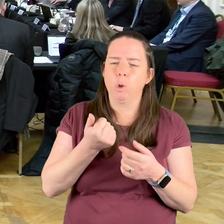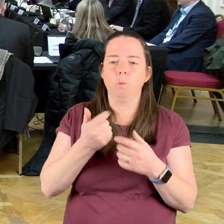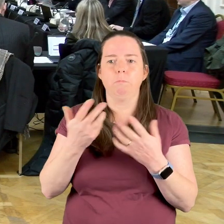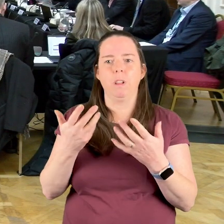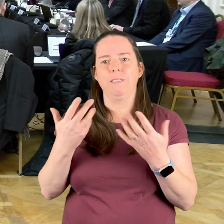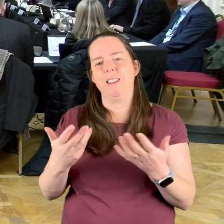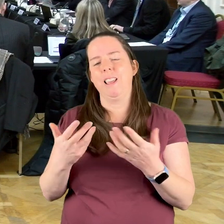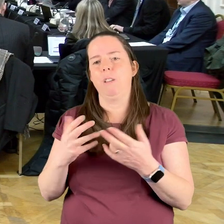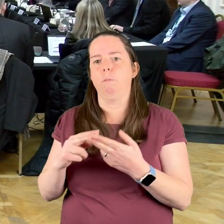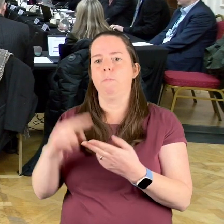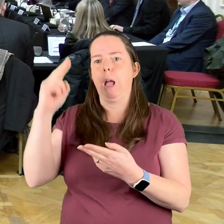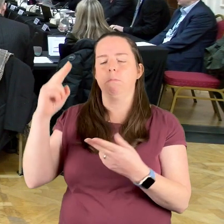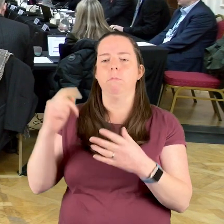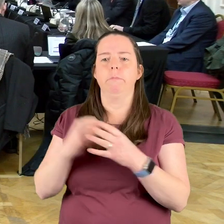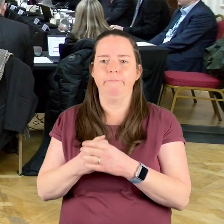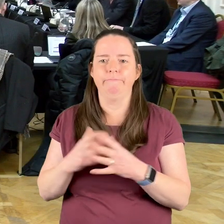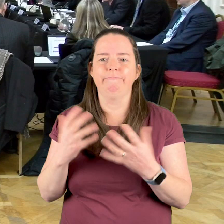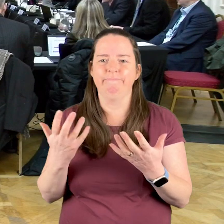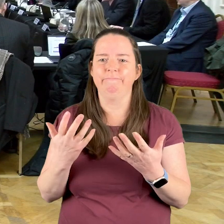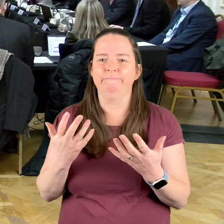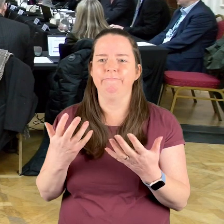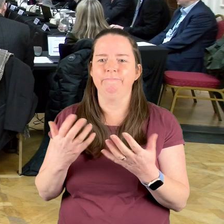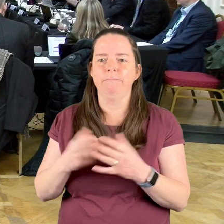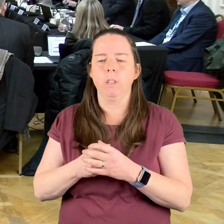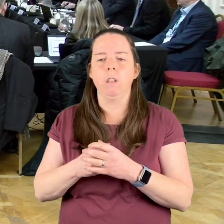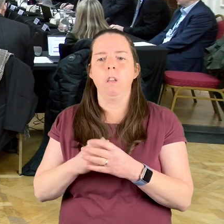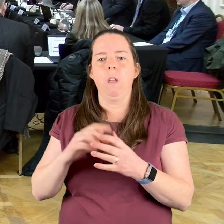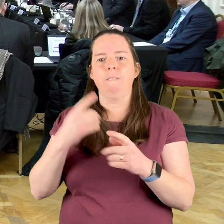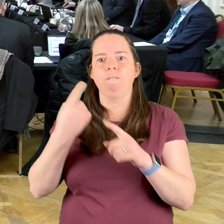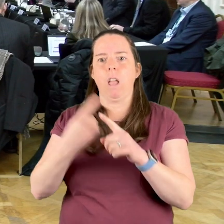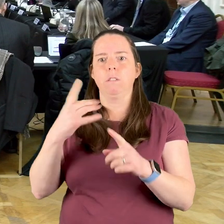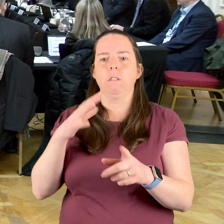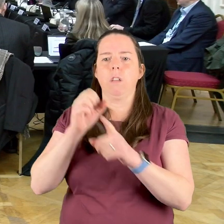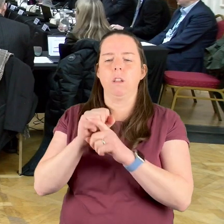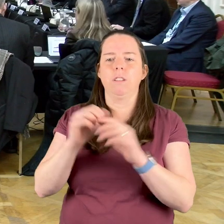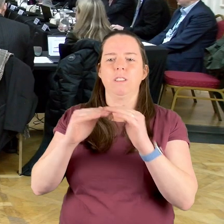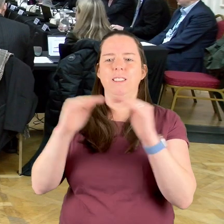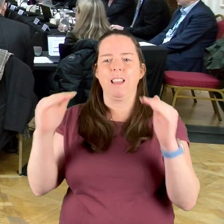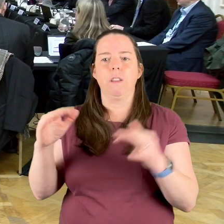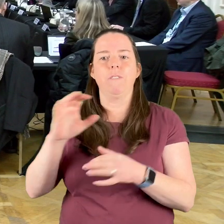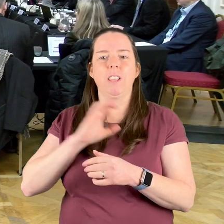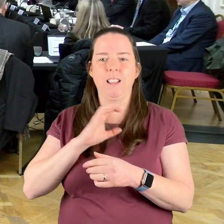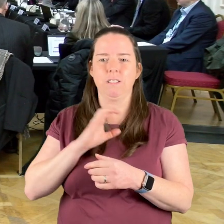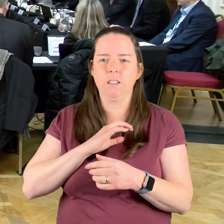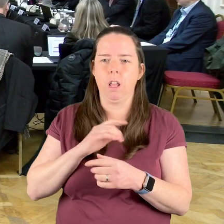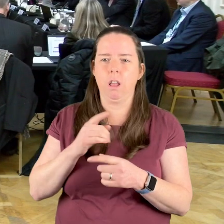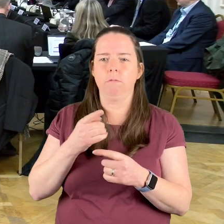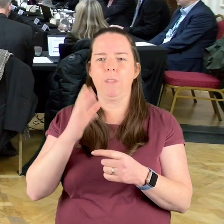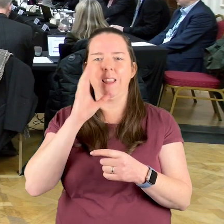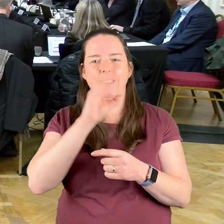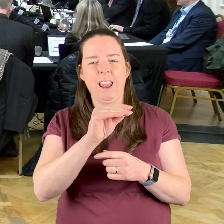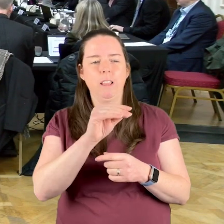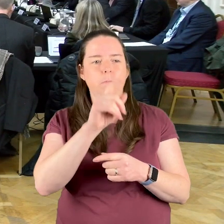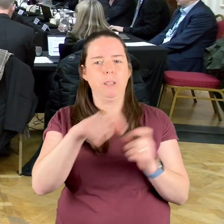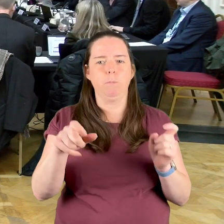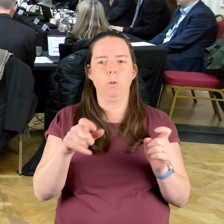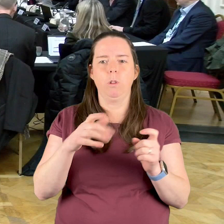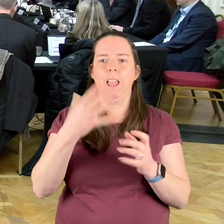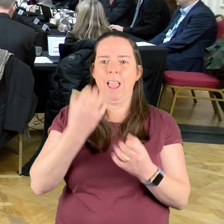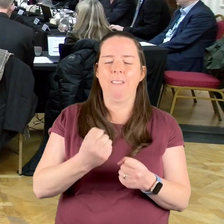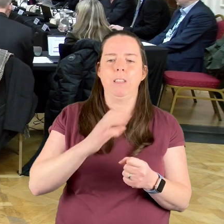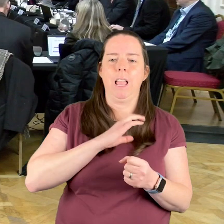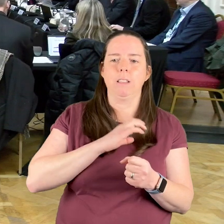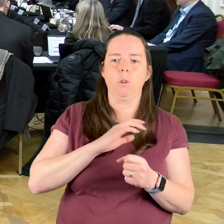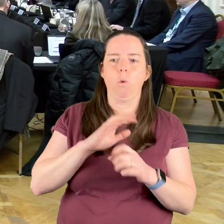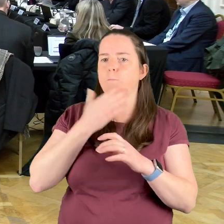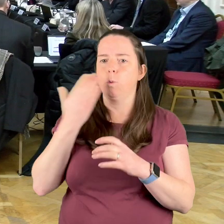ICESs nationally. Our faster diagnostic standard for cancer, so that's about telling people whether they do or don't have cancer